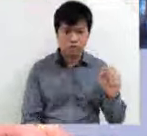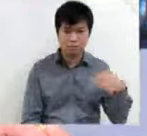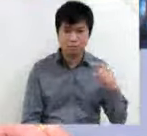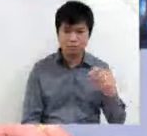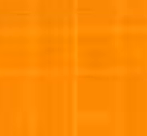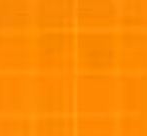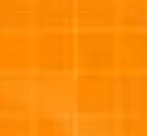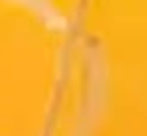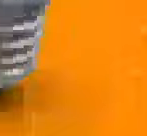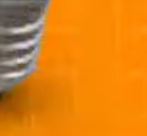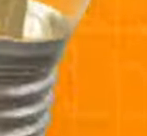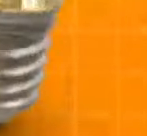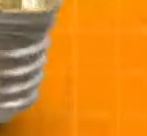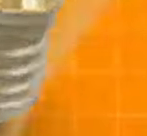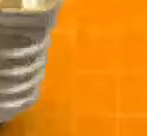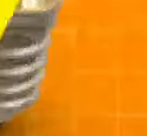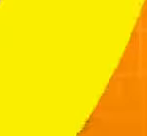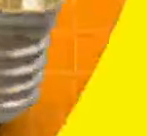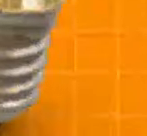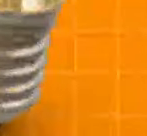5.